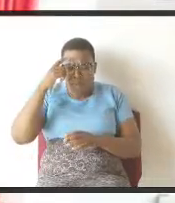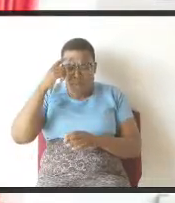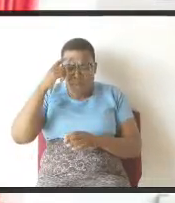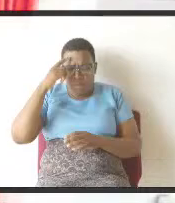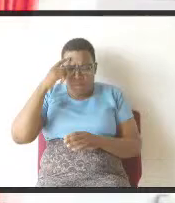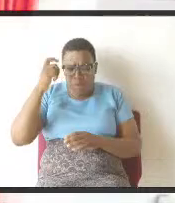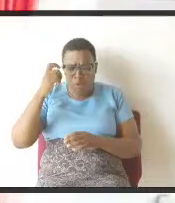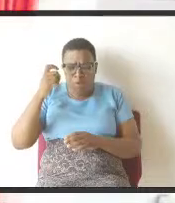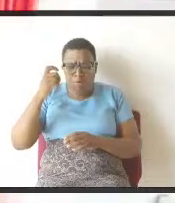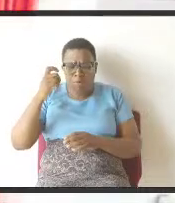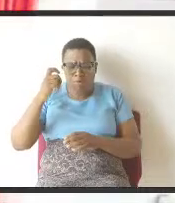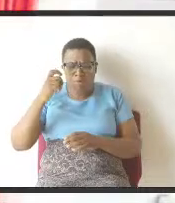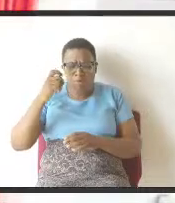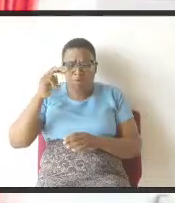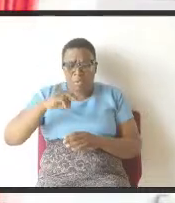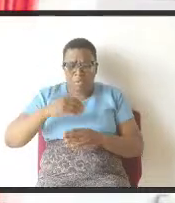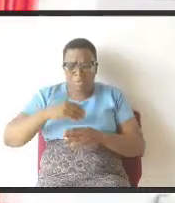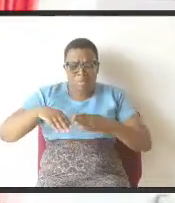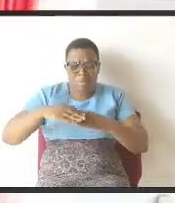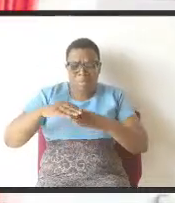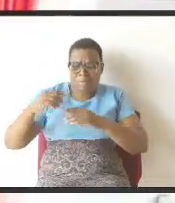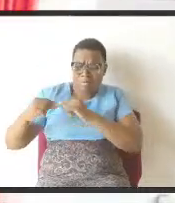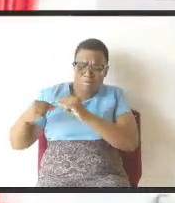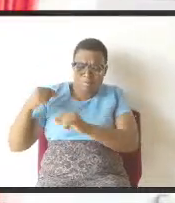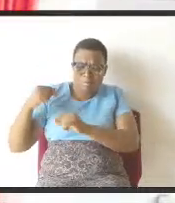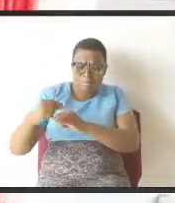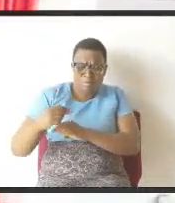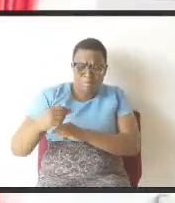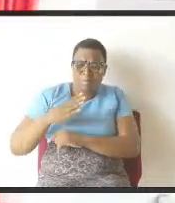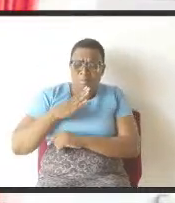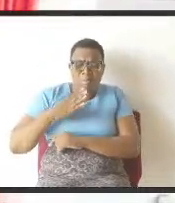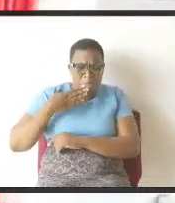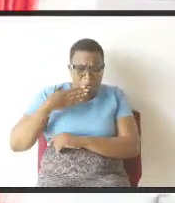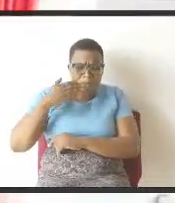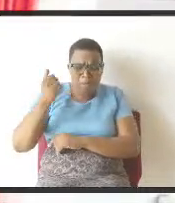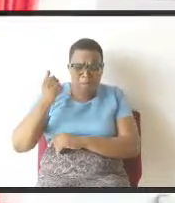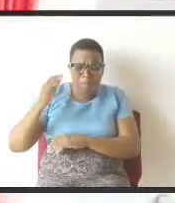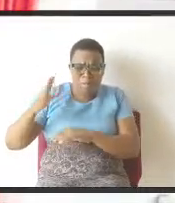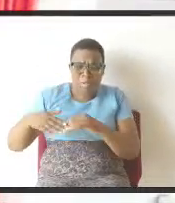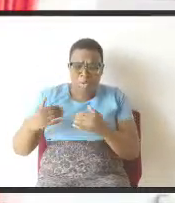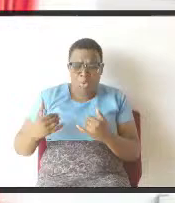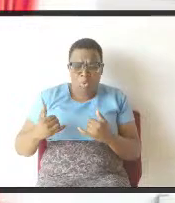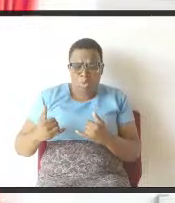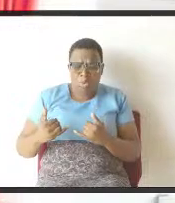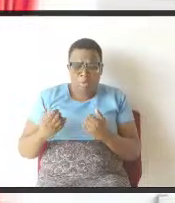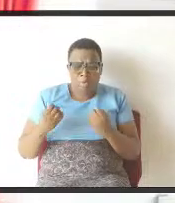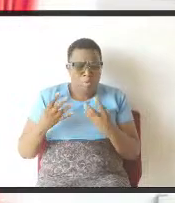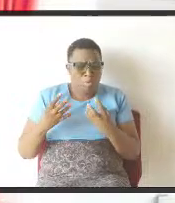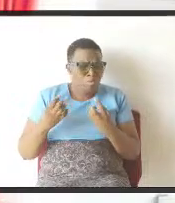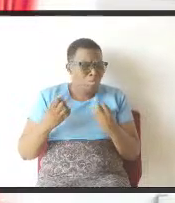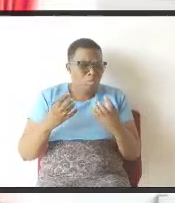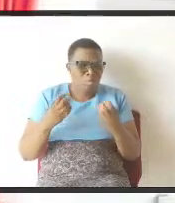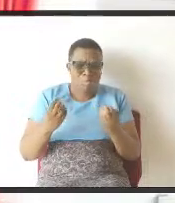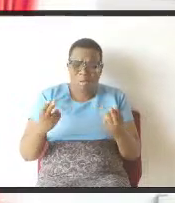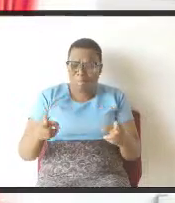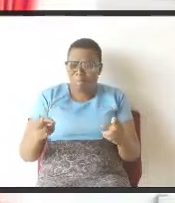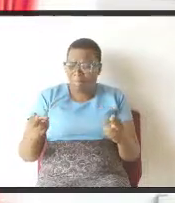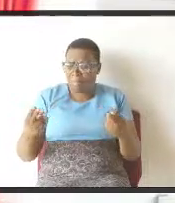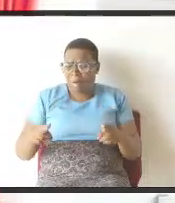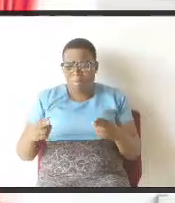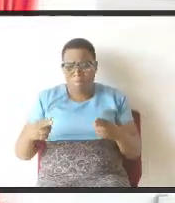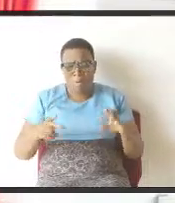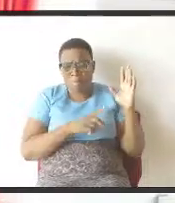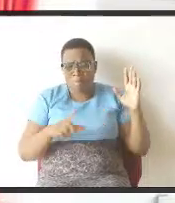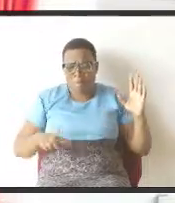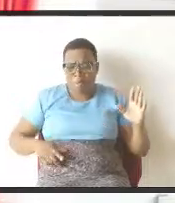next generation to be better than the current one, Lord. Because there are so many things happening. But Lord, we just place